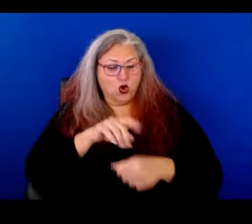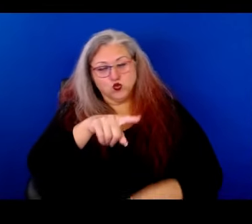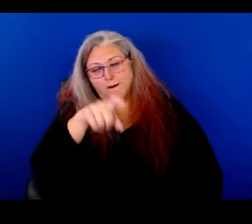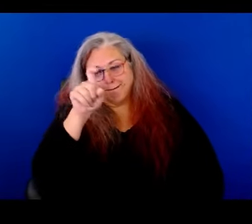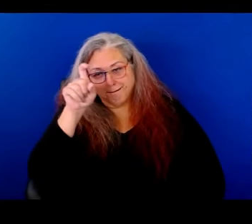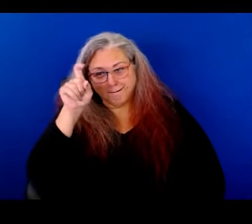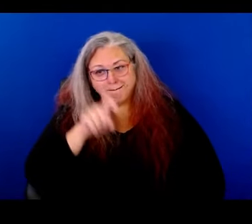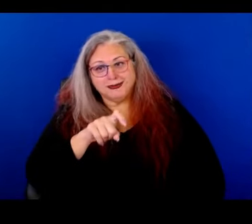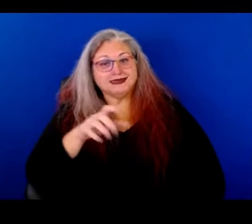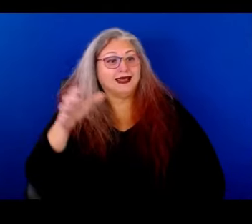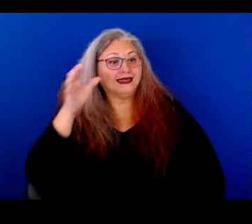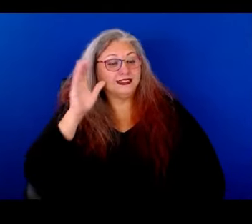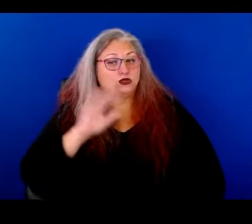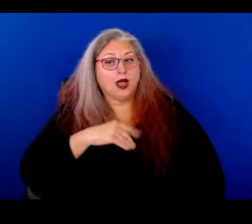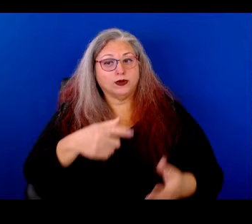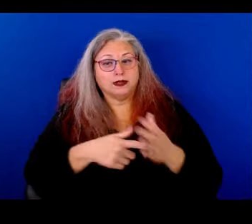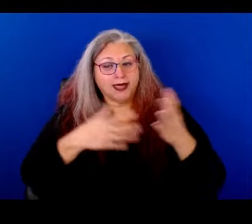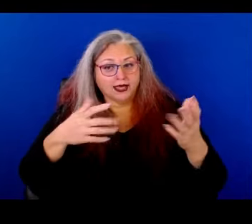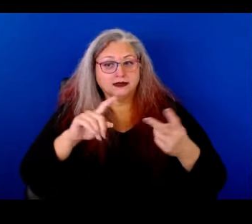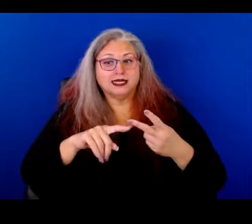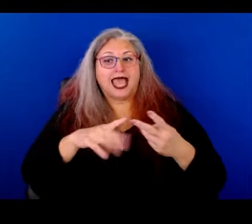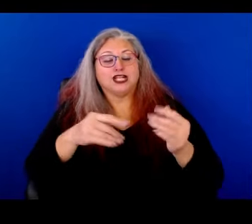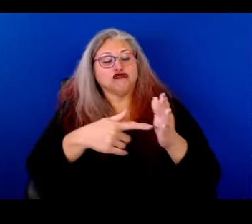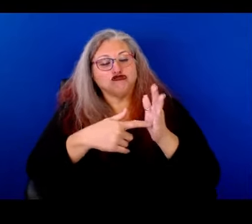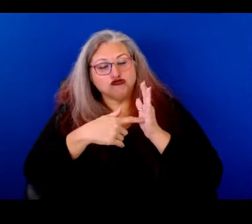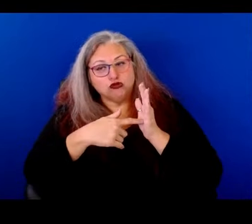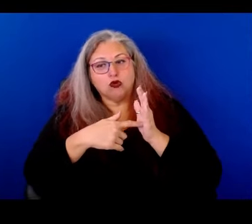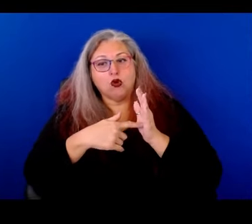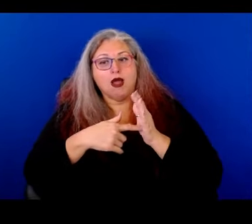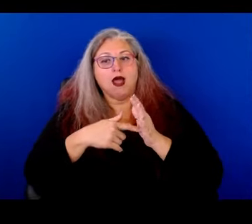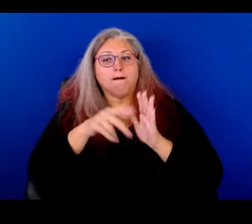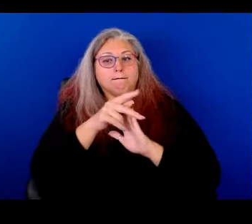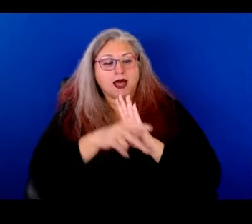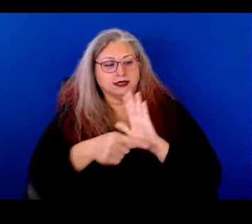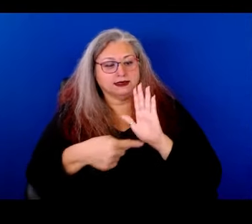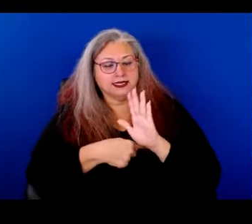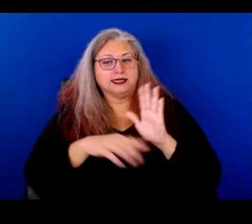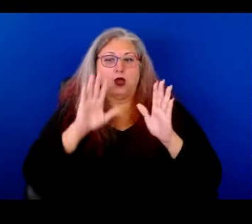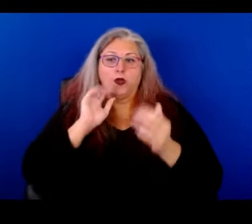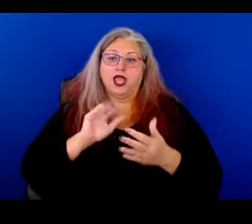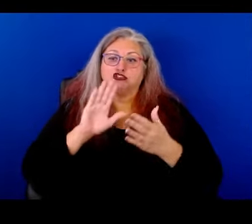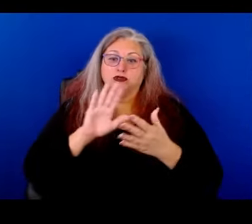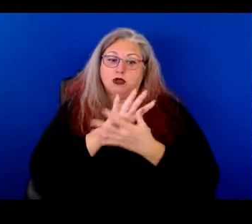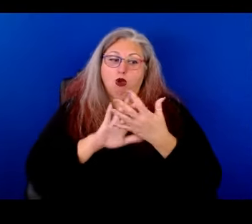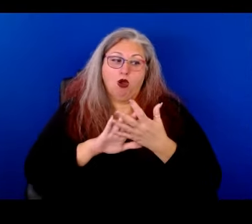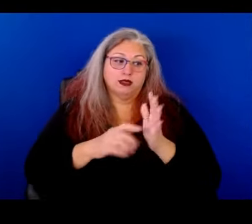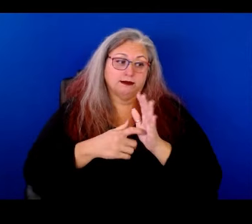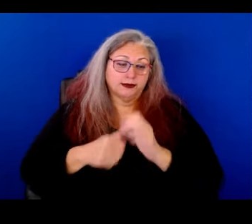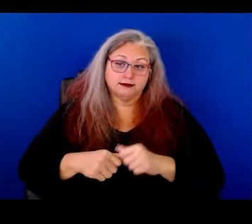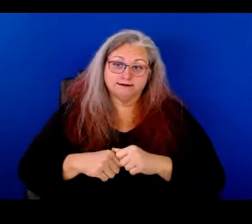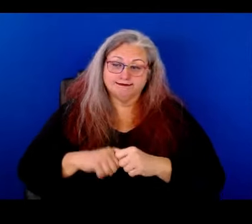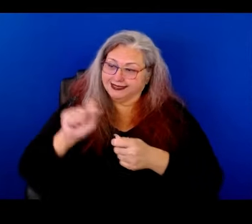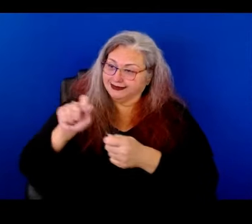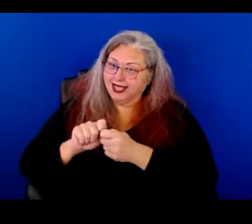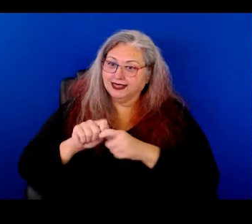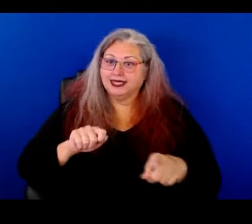have to listen to our demands and show us policy that will address those demands.